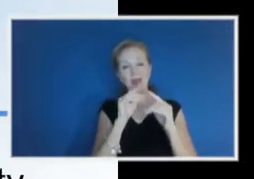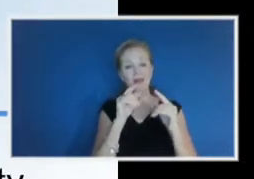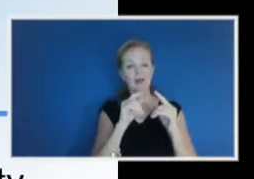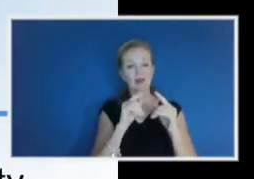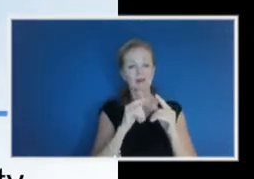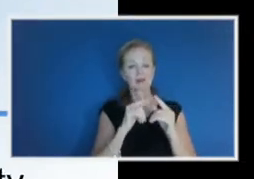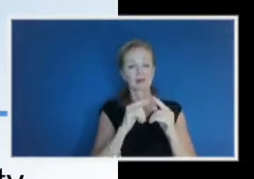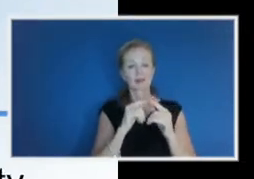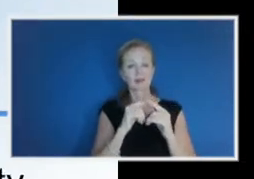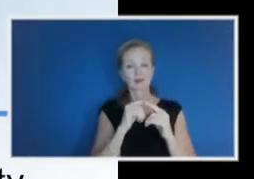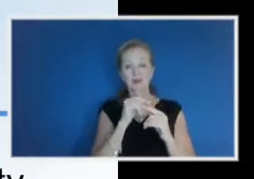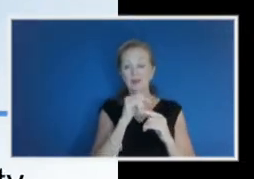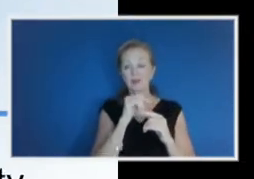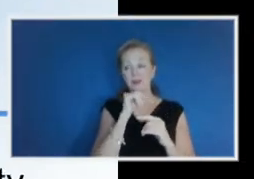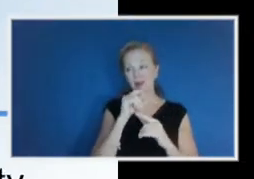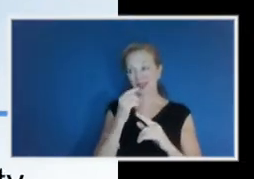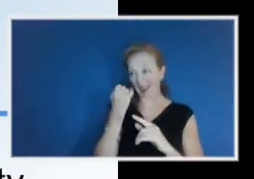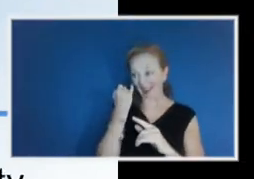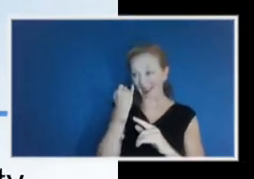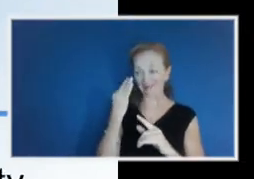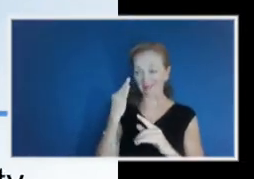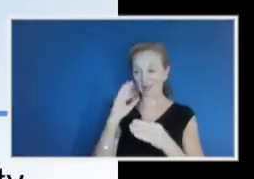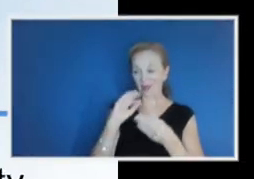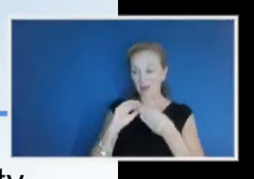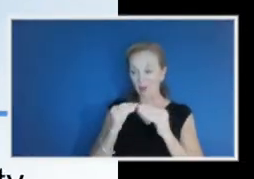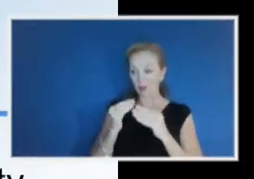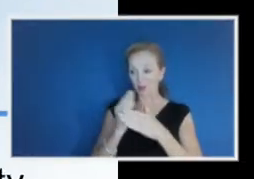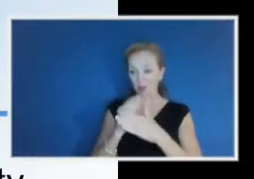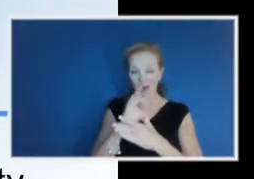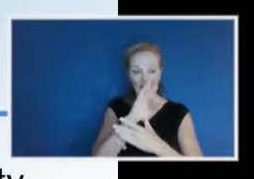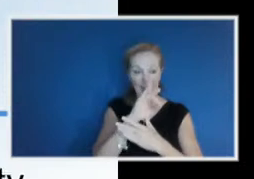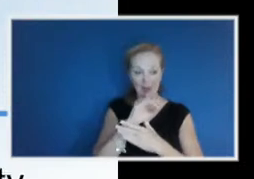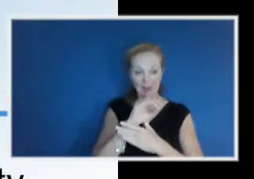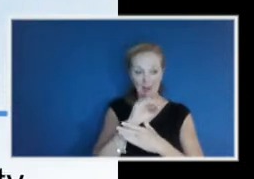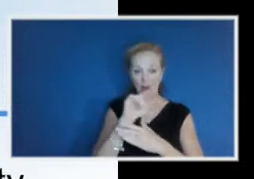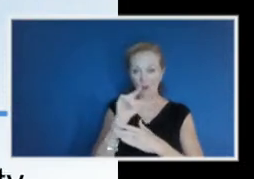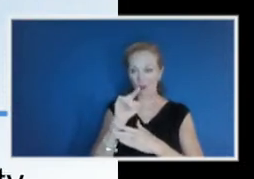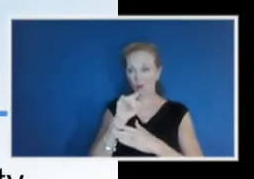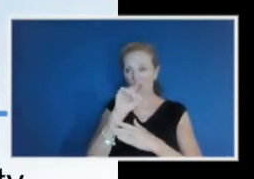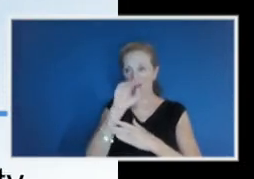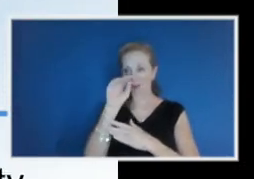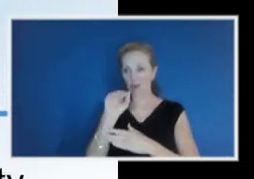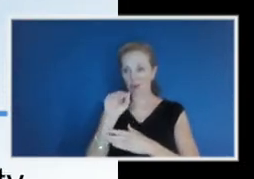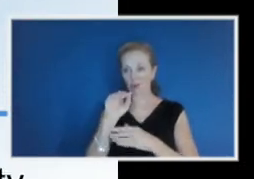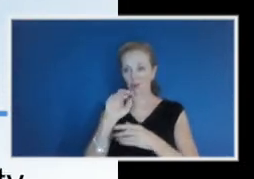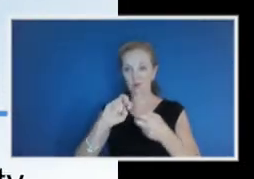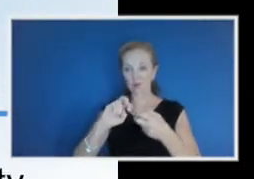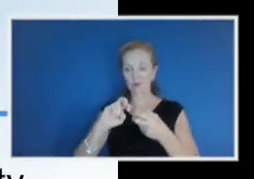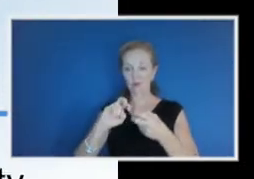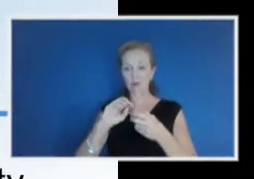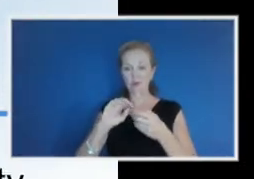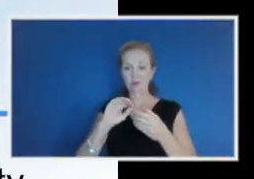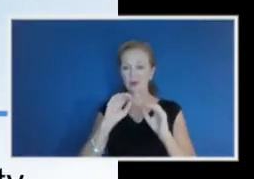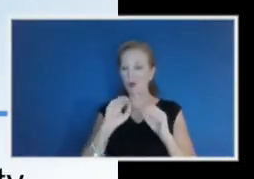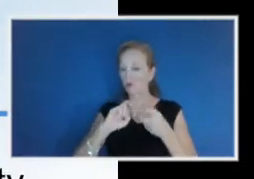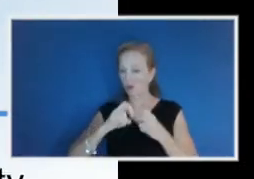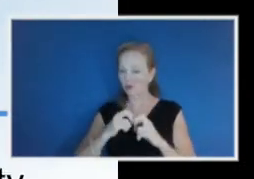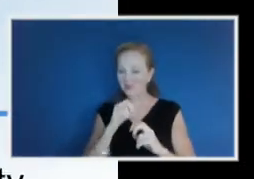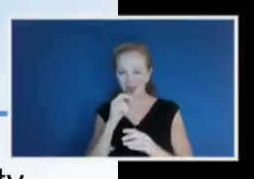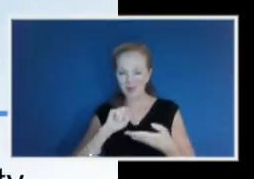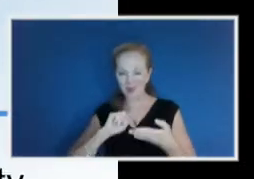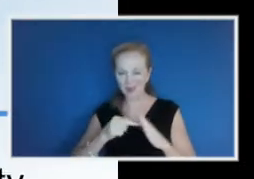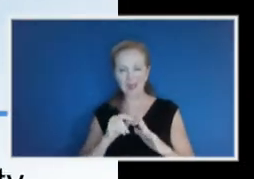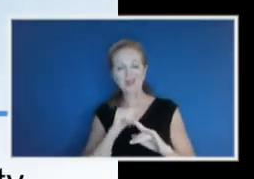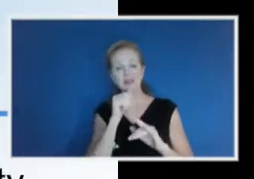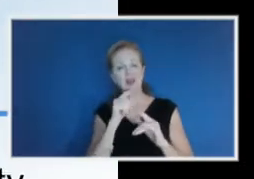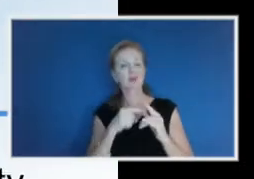that if the number is between 80 and 100%, that there are no problems. It just means that you don't have substantive